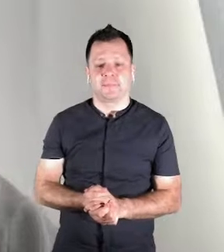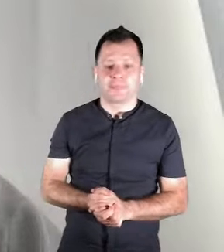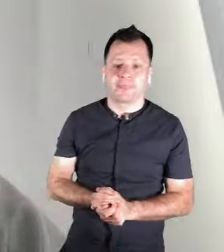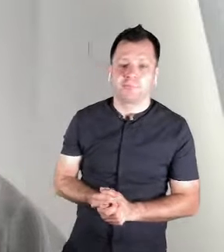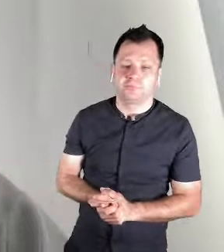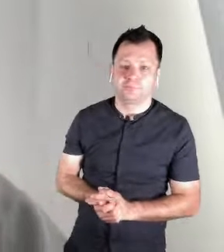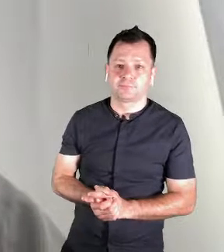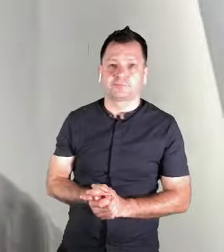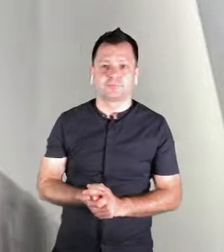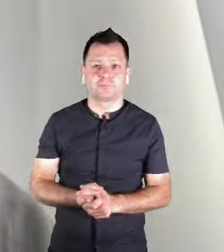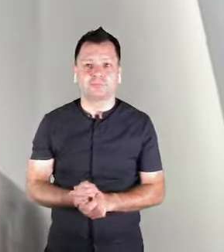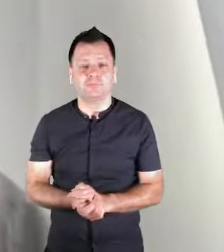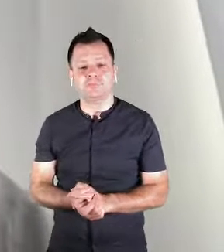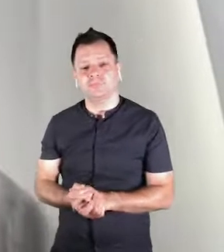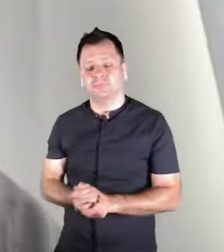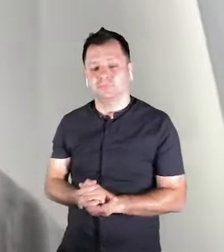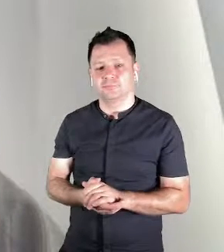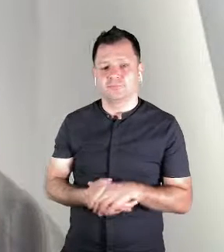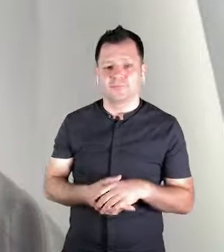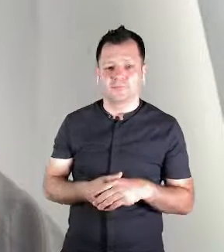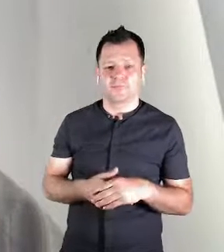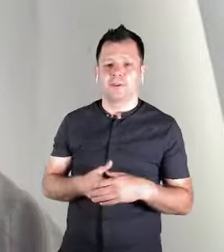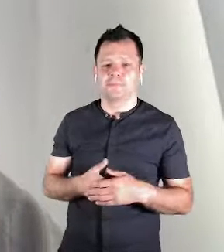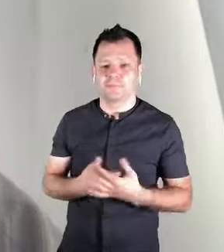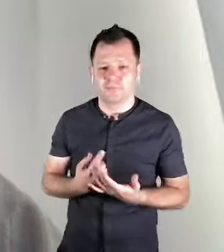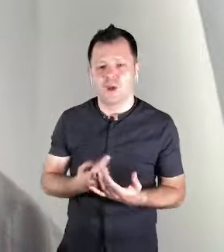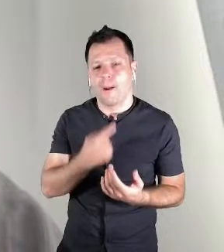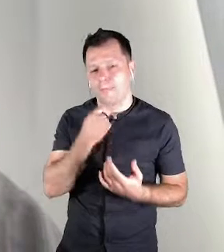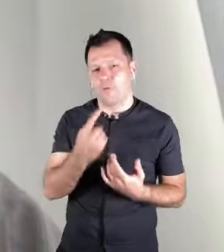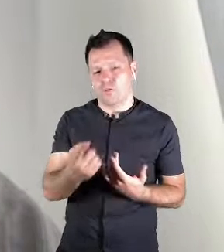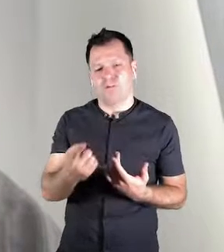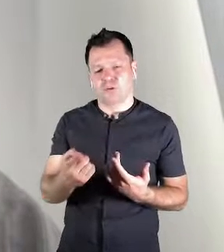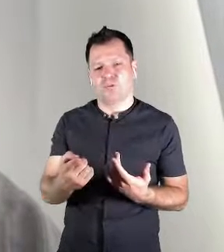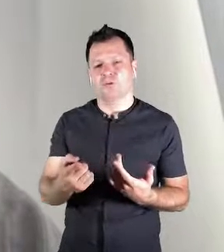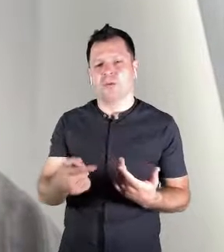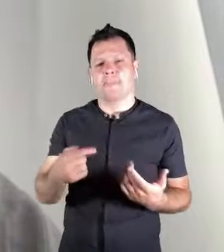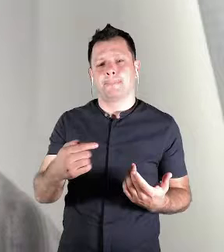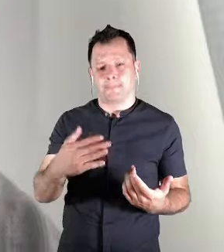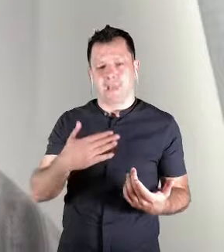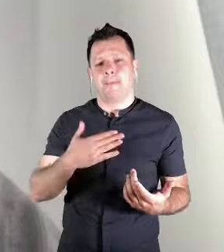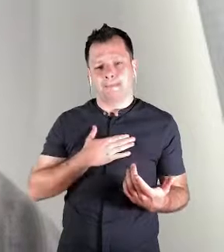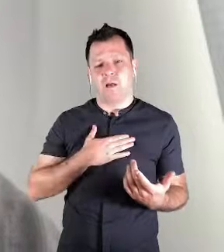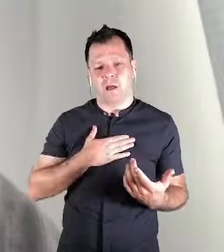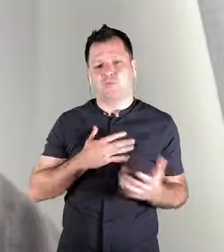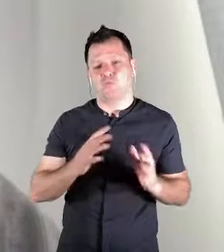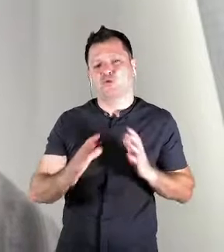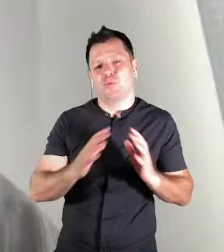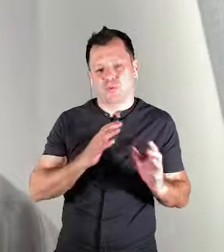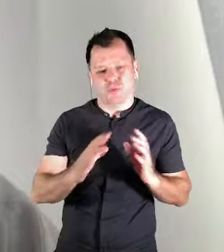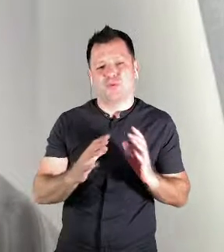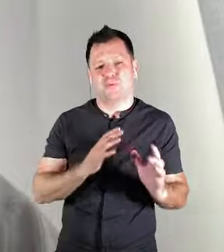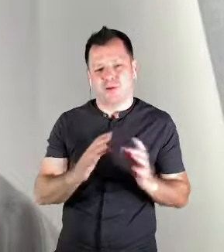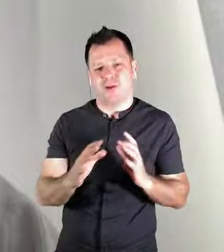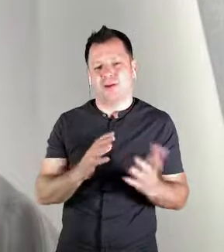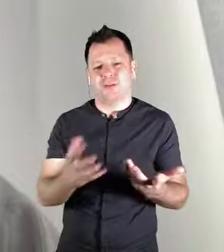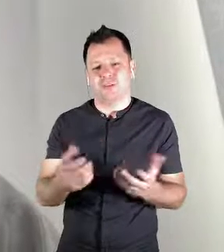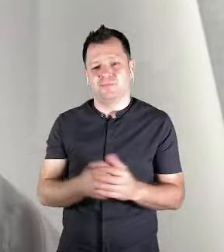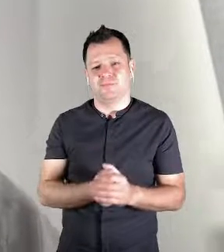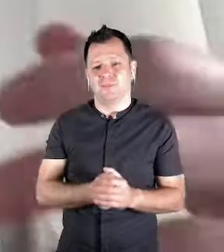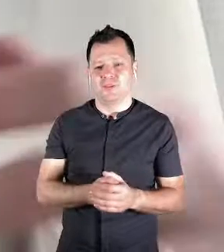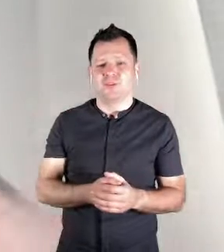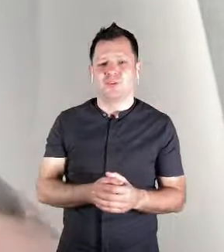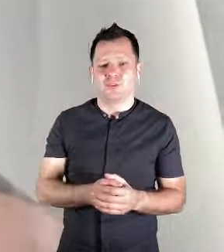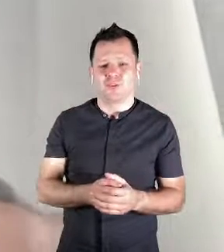care of what we have and value the buildings and the heritage, and